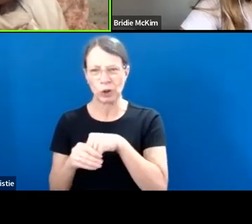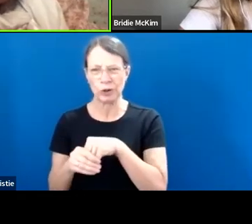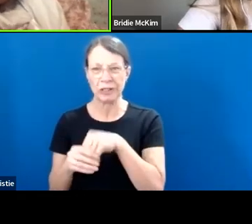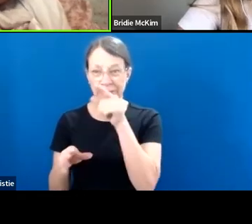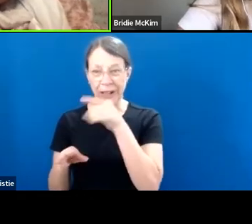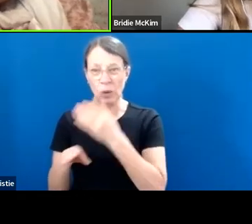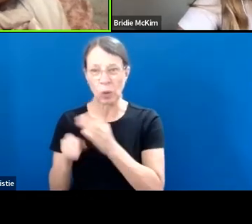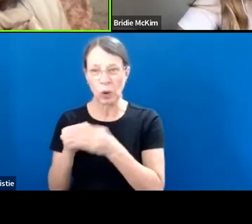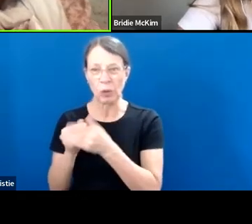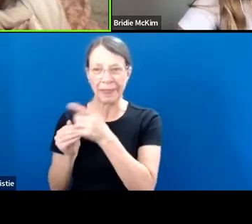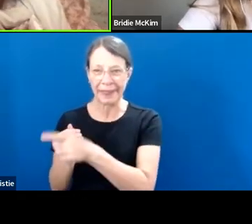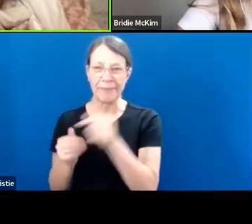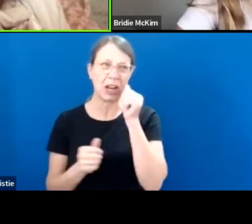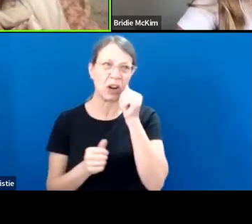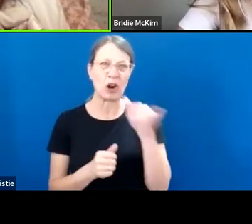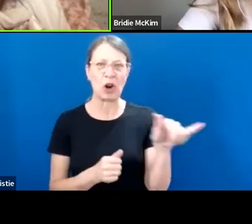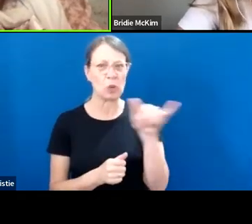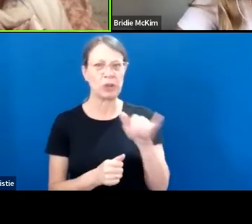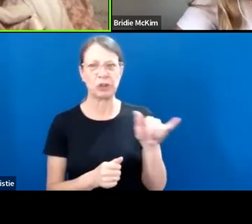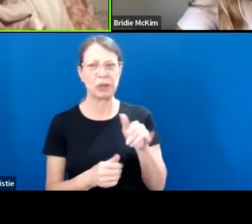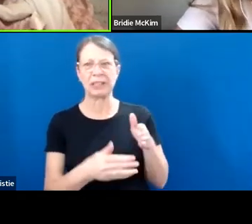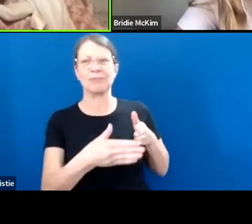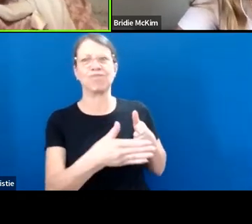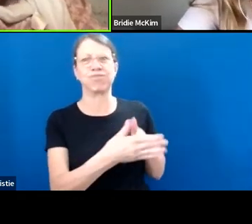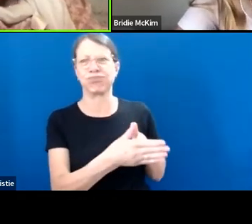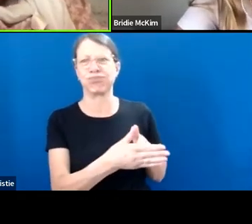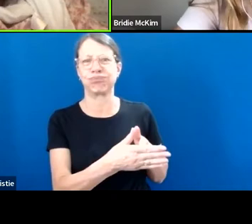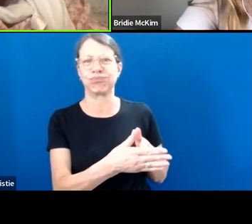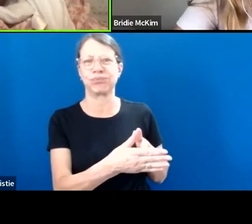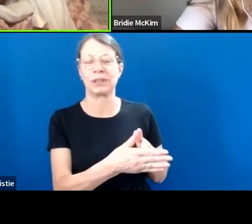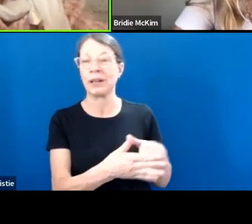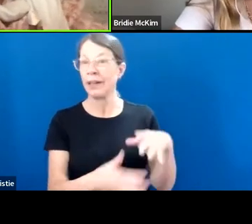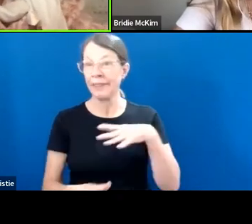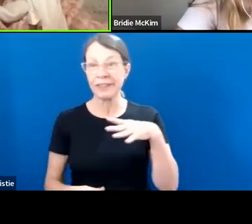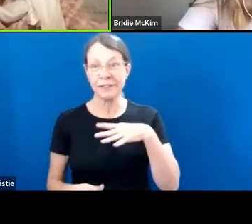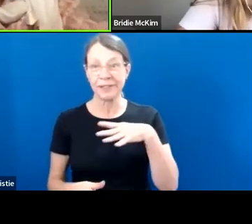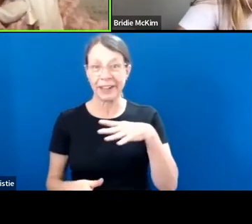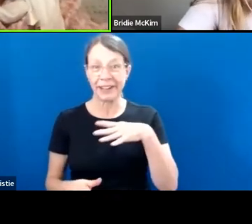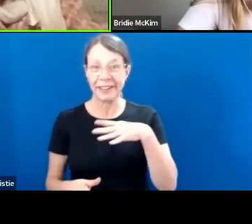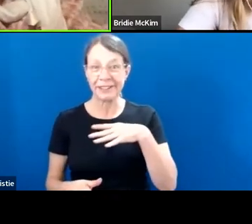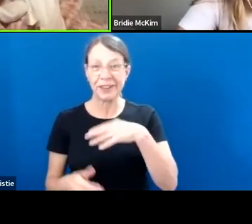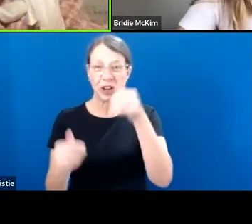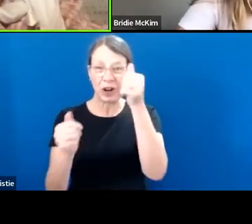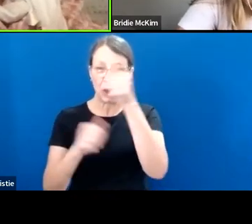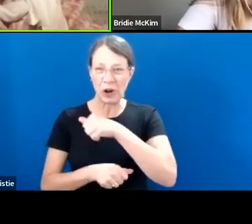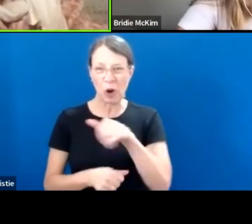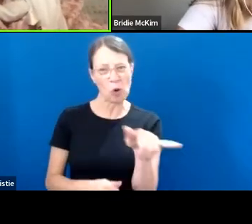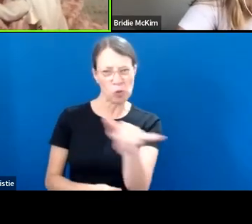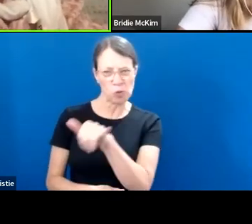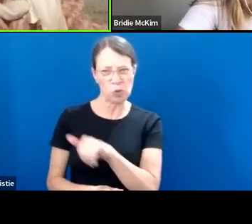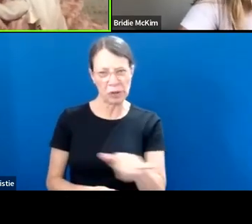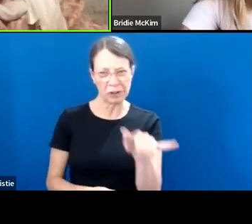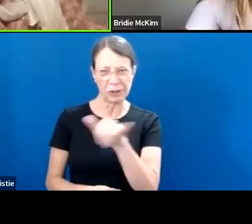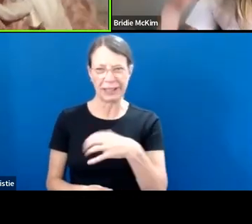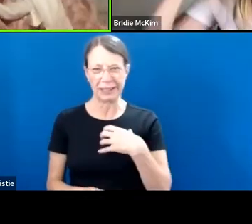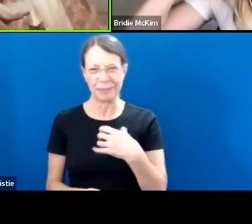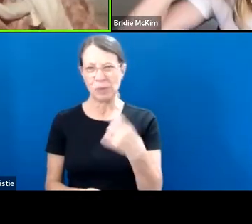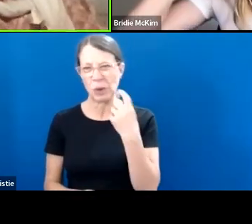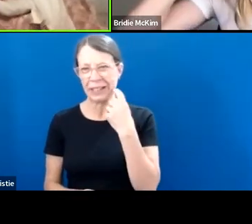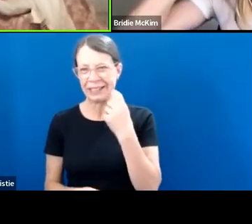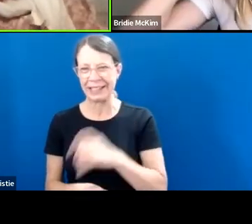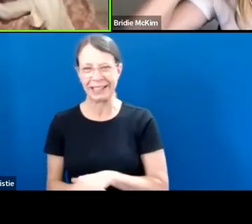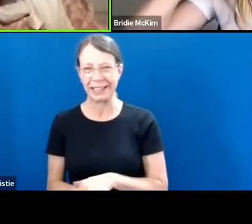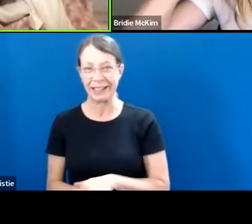aren't. And that is okay. Like, it is okay to draw a line in the sand